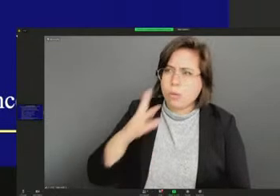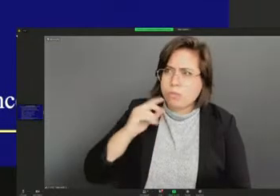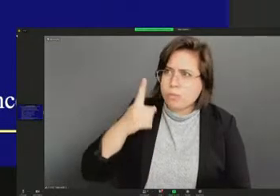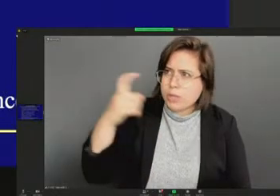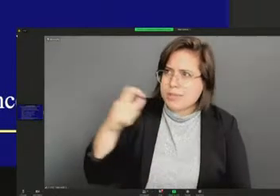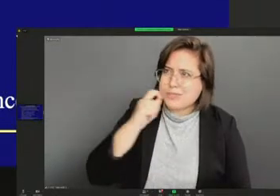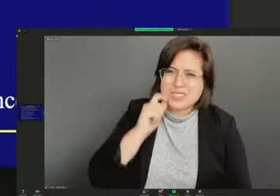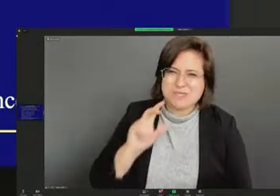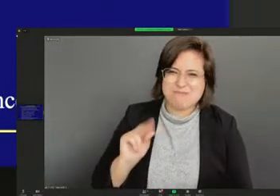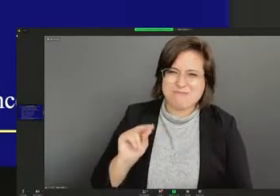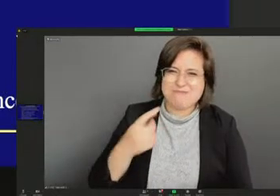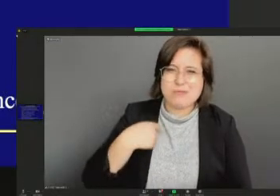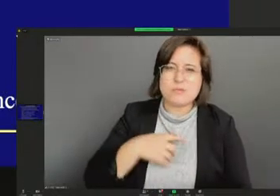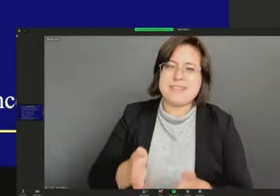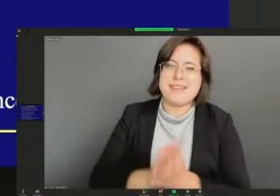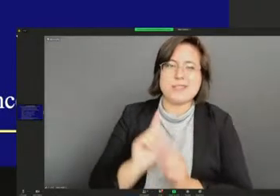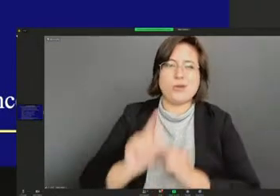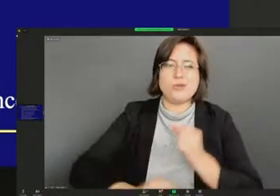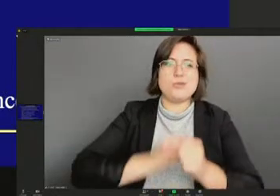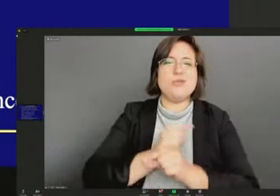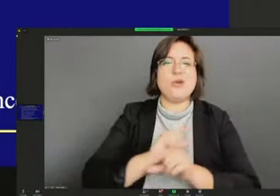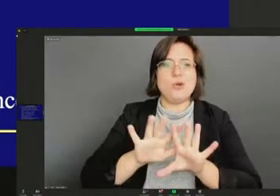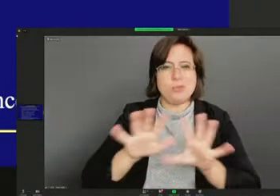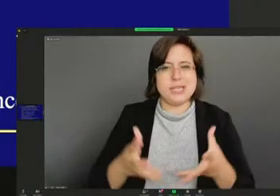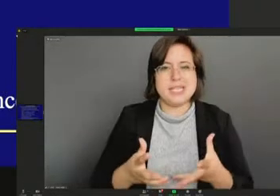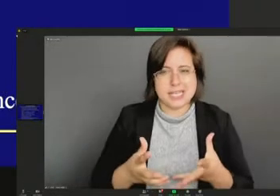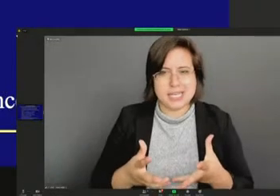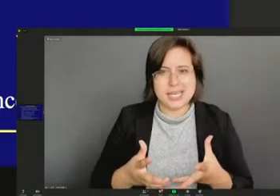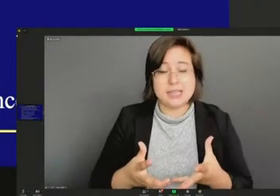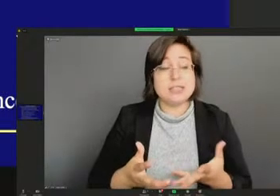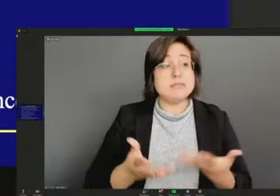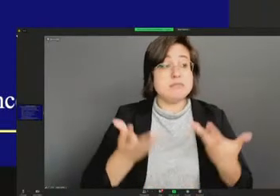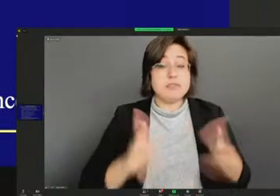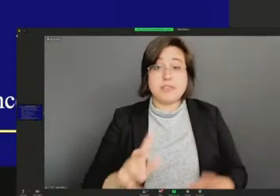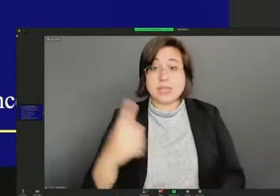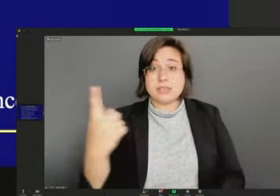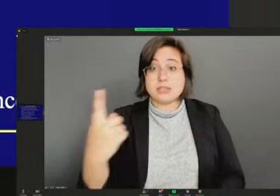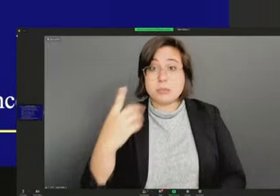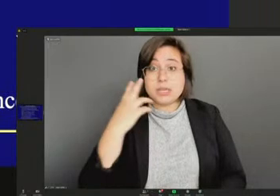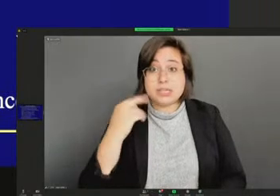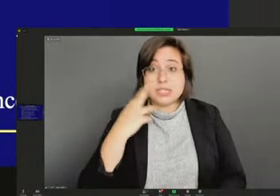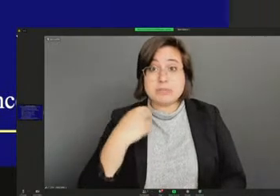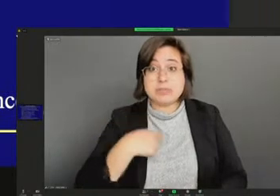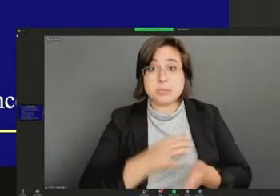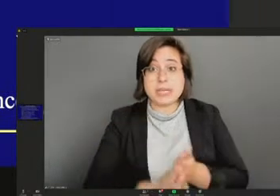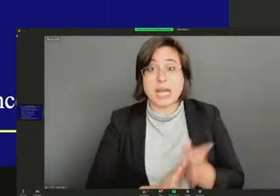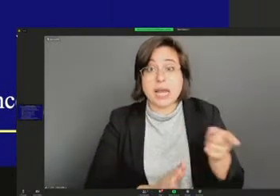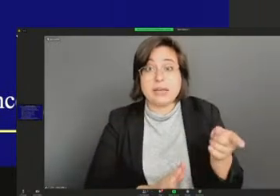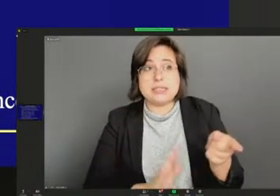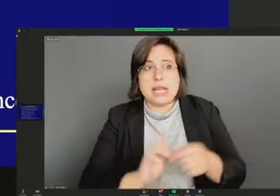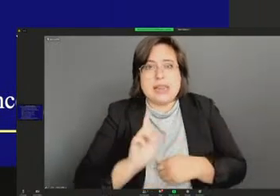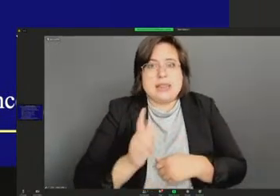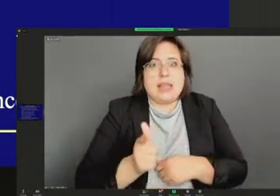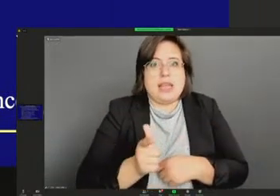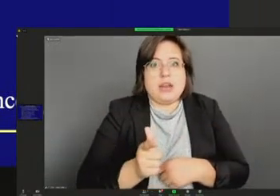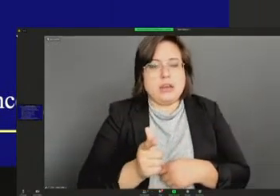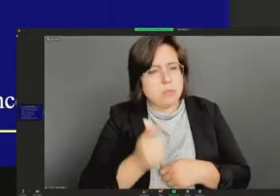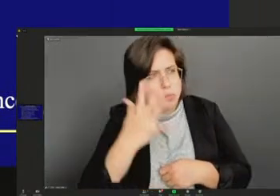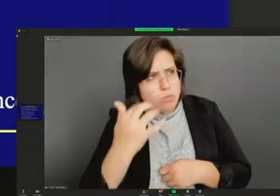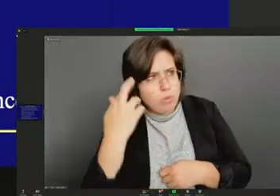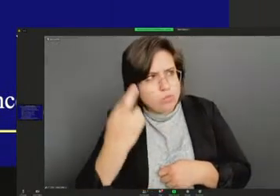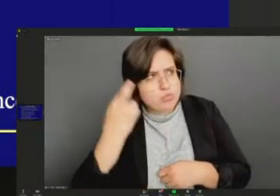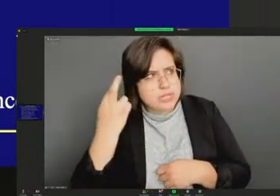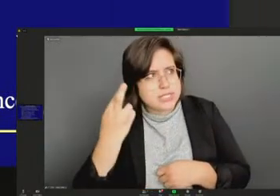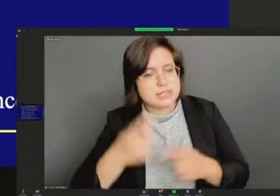They're asked globally. After an individual has endorsed them, we ask them, what do you think was the main reason? And so we can